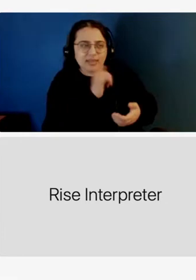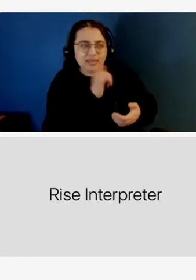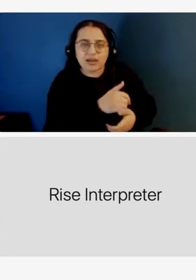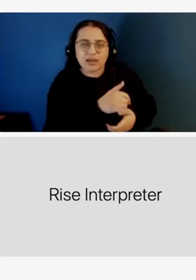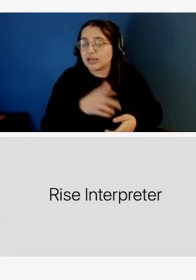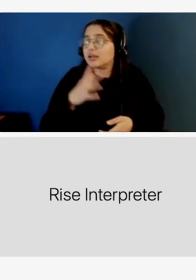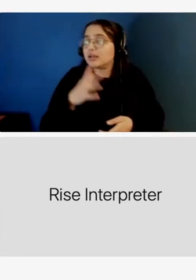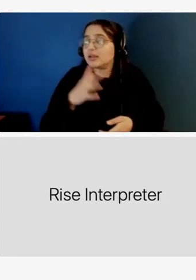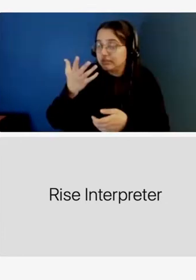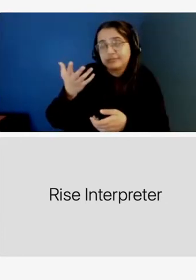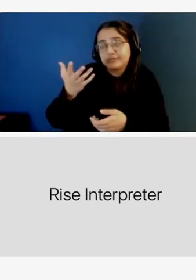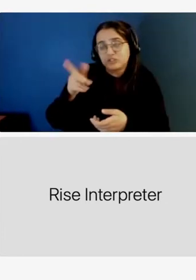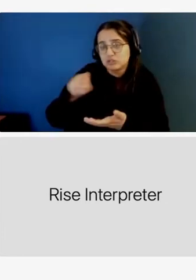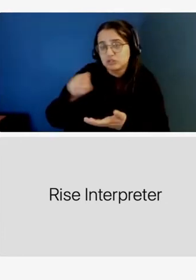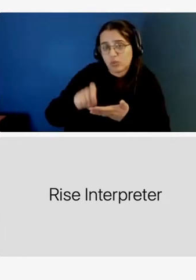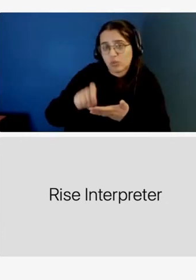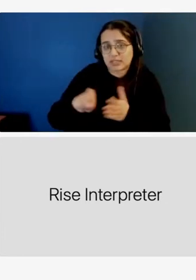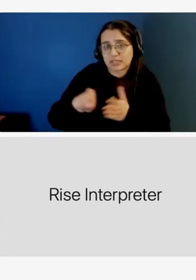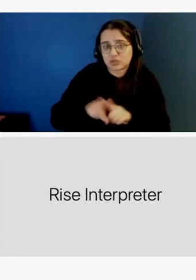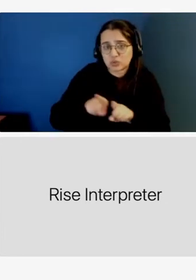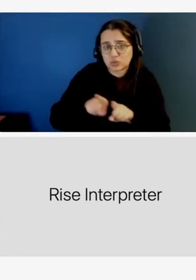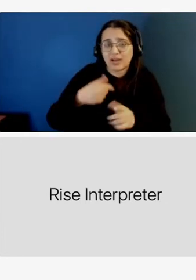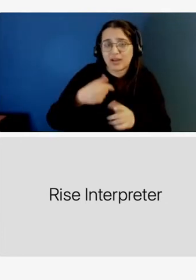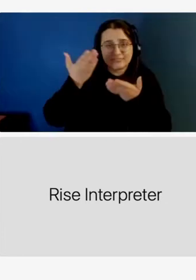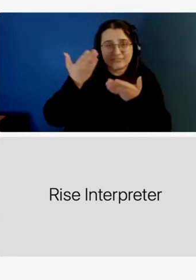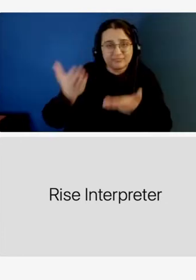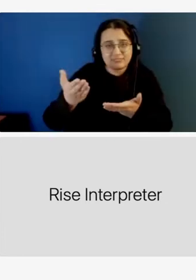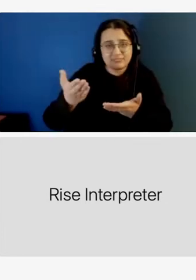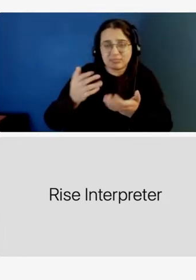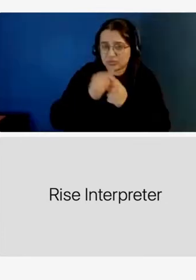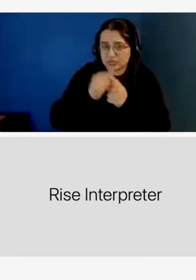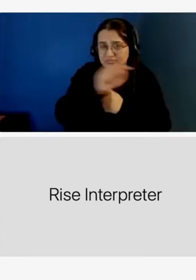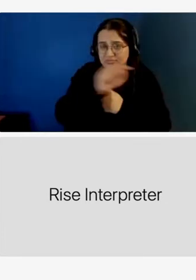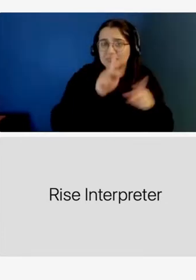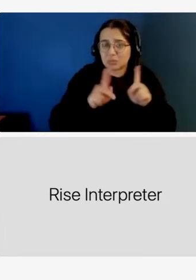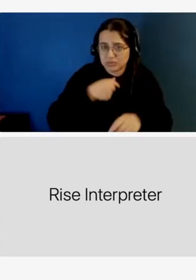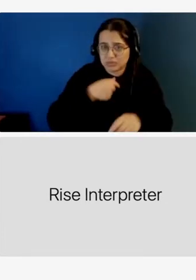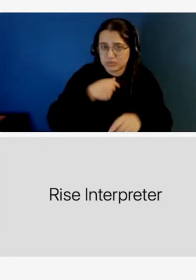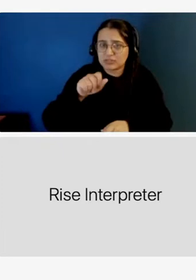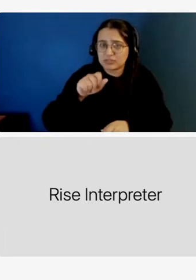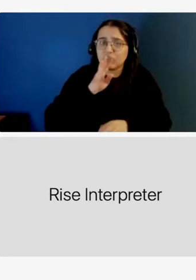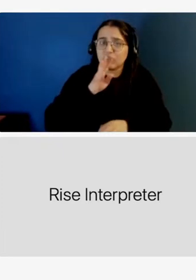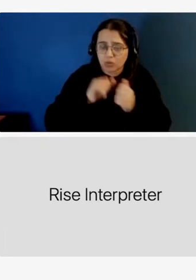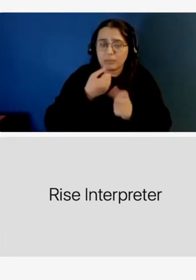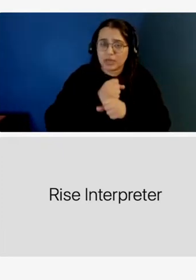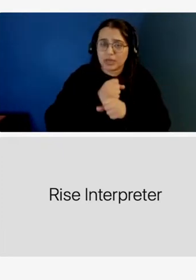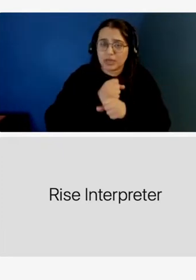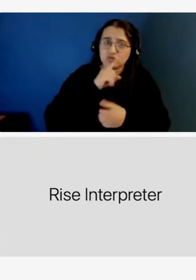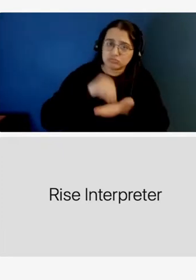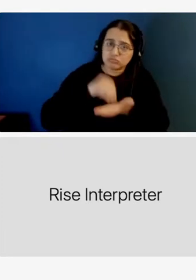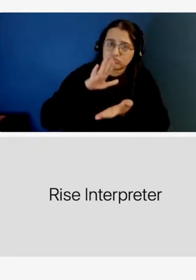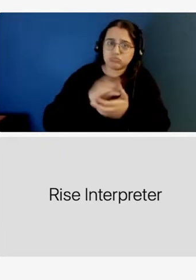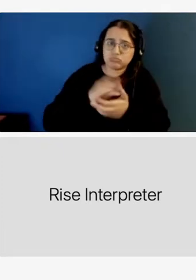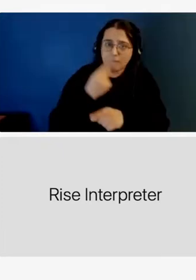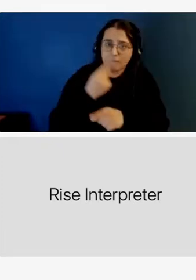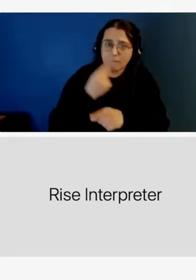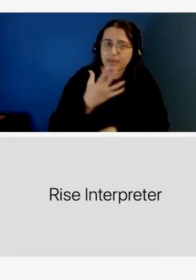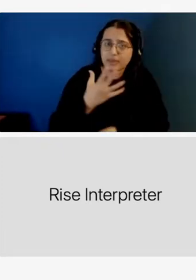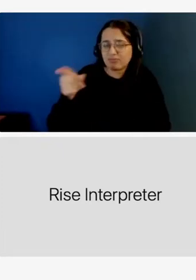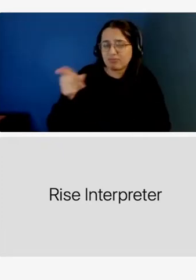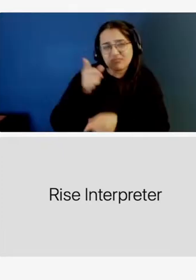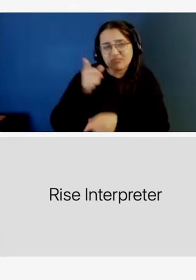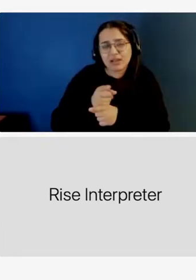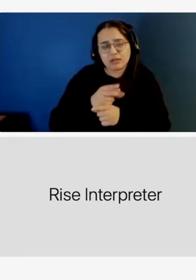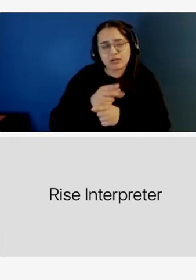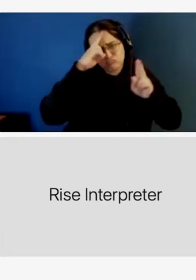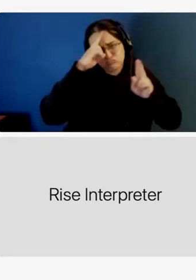some suggestions on folks we can talk to help us just document that properly. And you're right, and memorialize it in agreement. That this is the